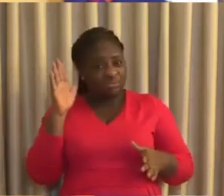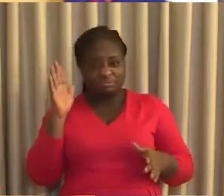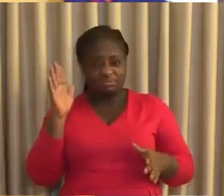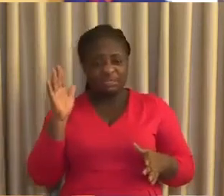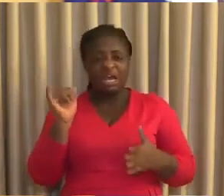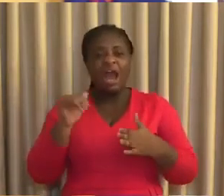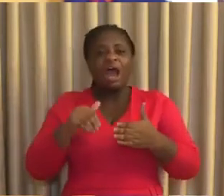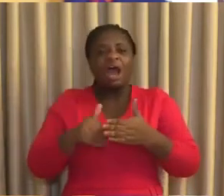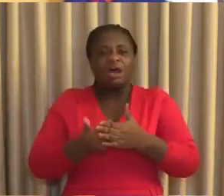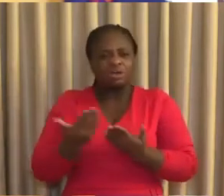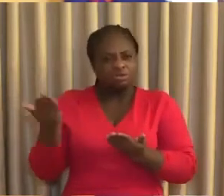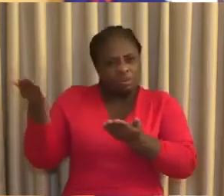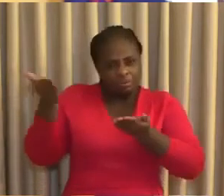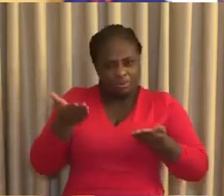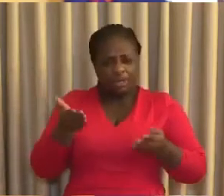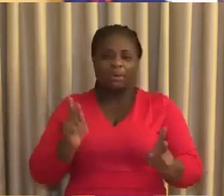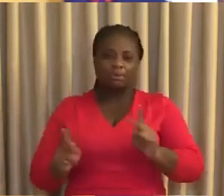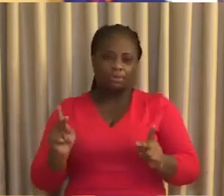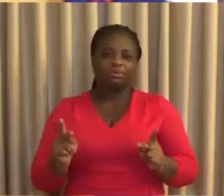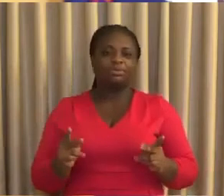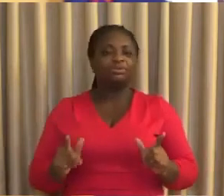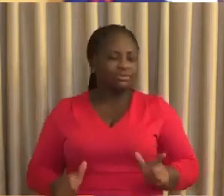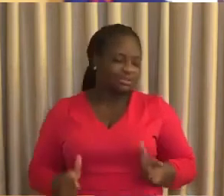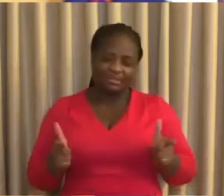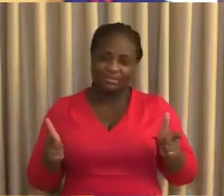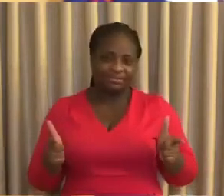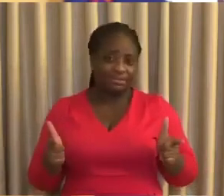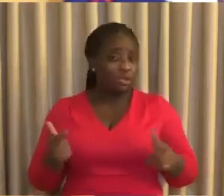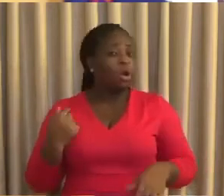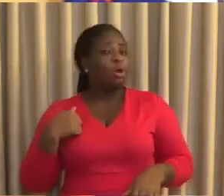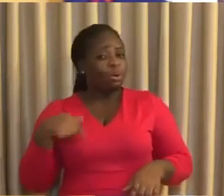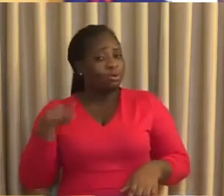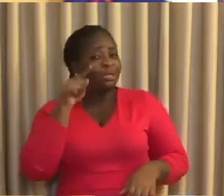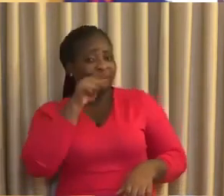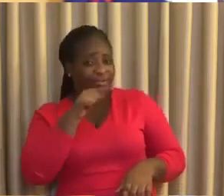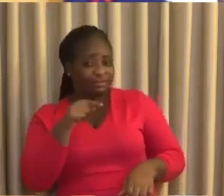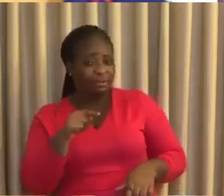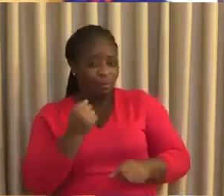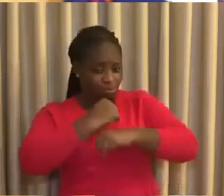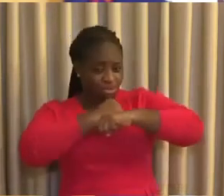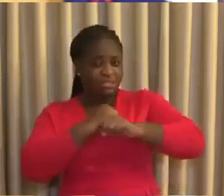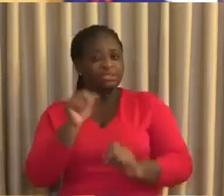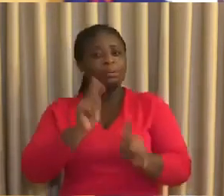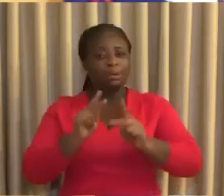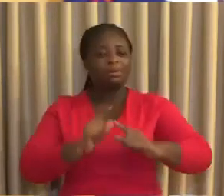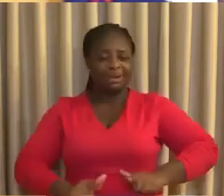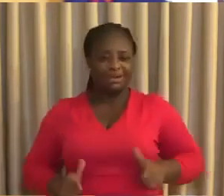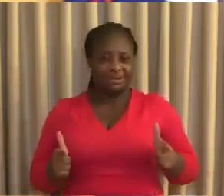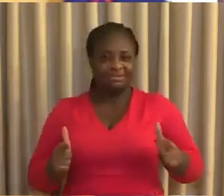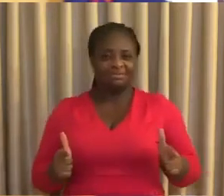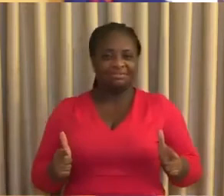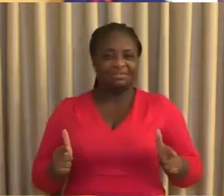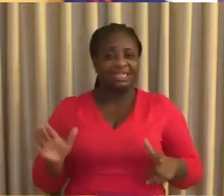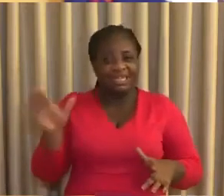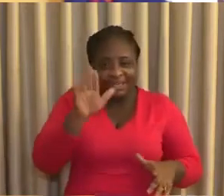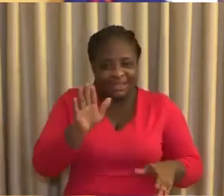to life. We will therefore protect people's lives, then their livelihoods. For the